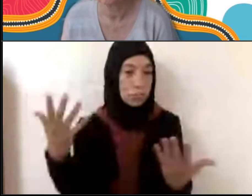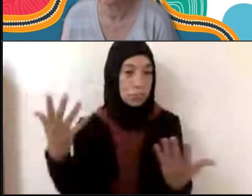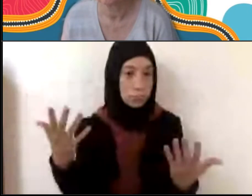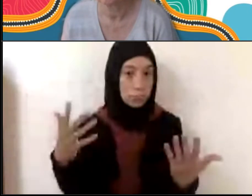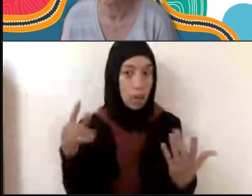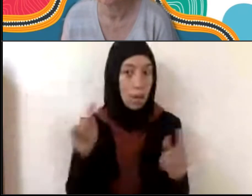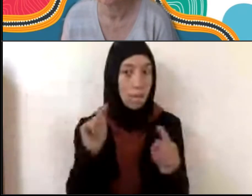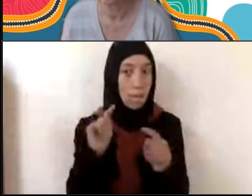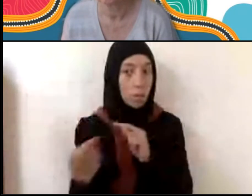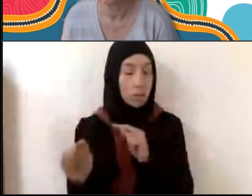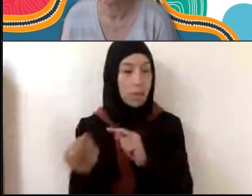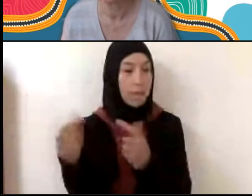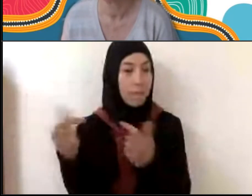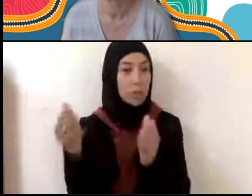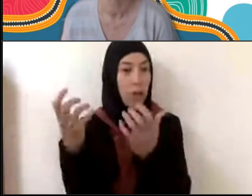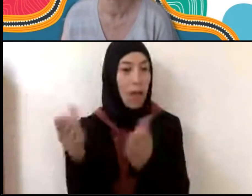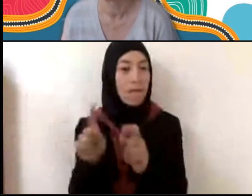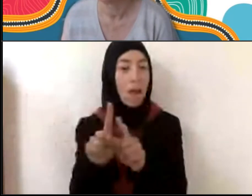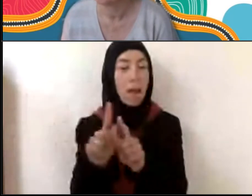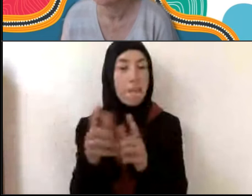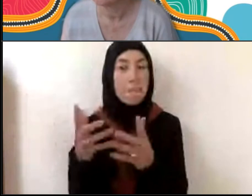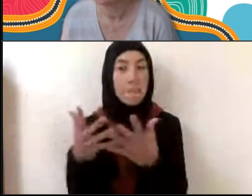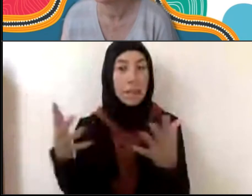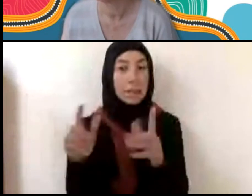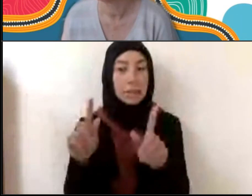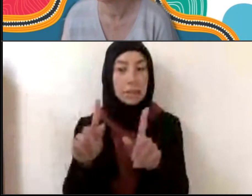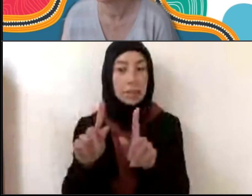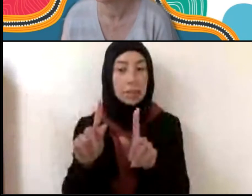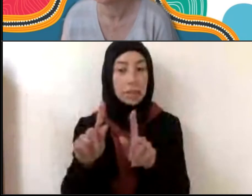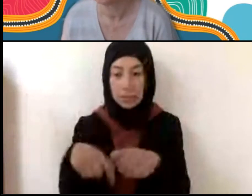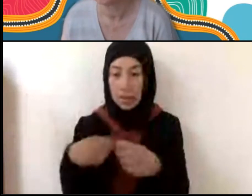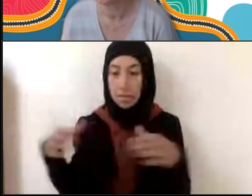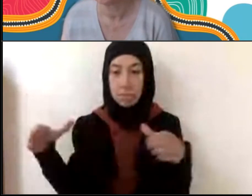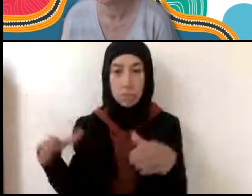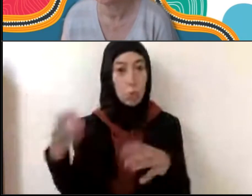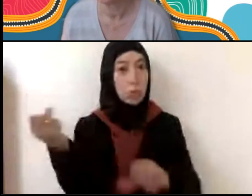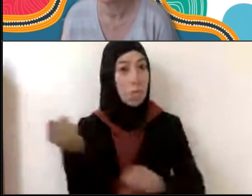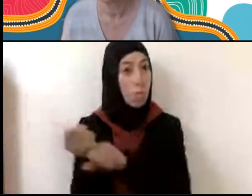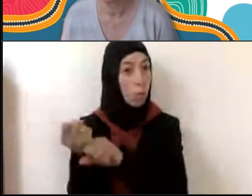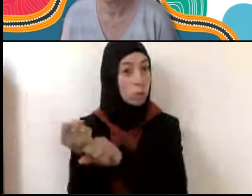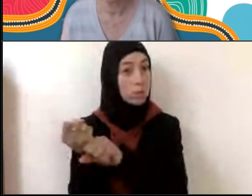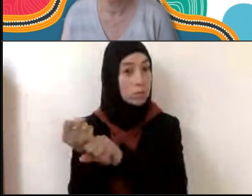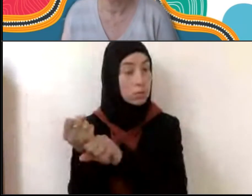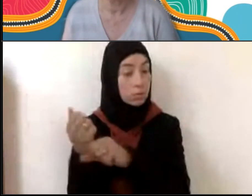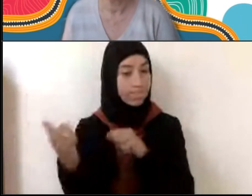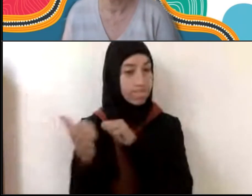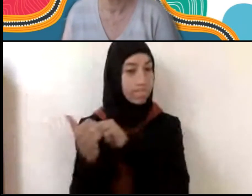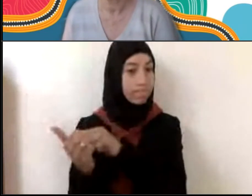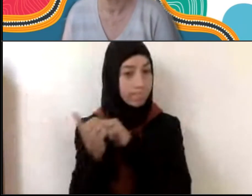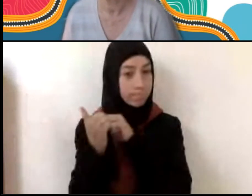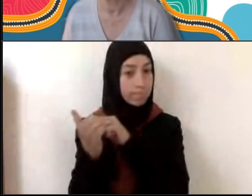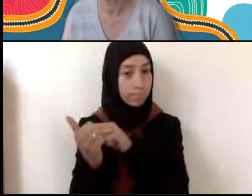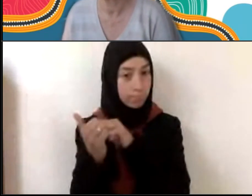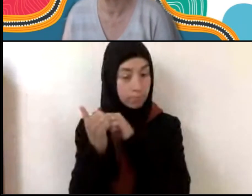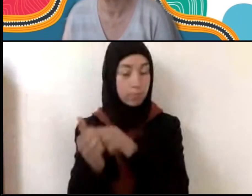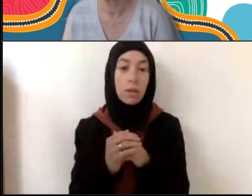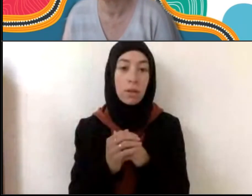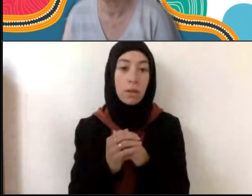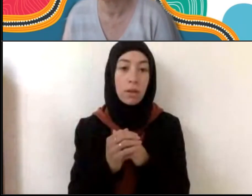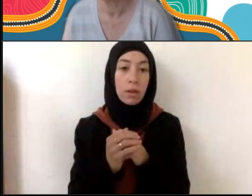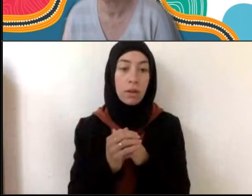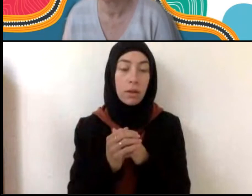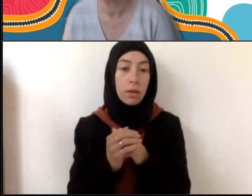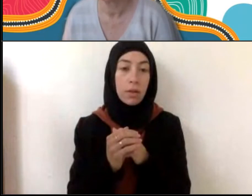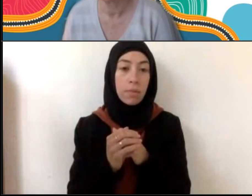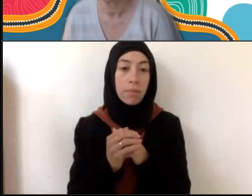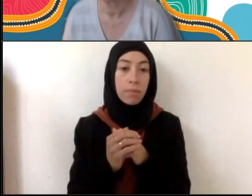large technical teams that support them. And they usually have brought